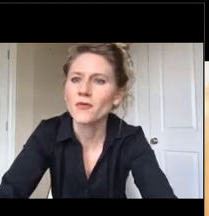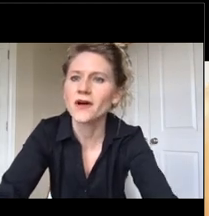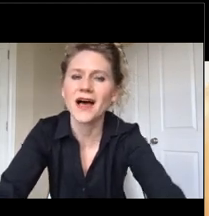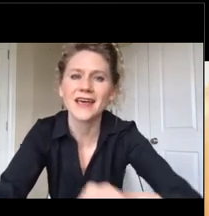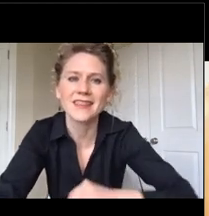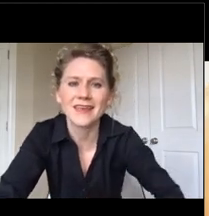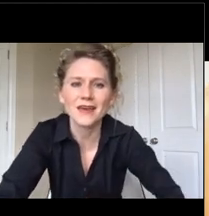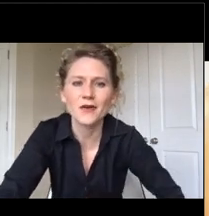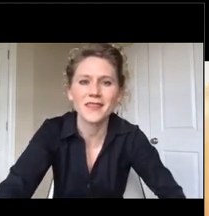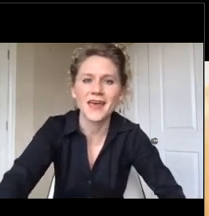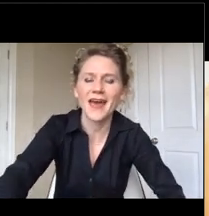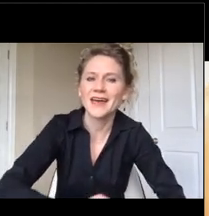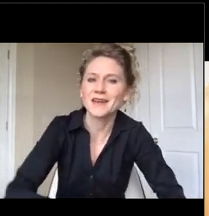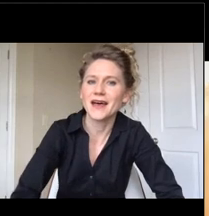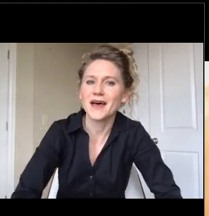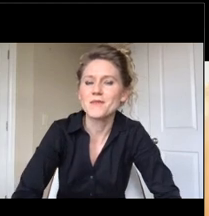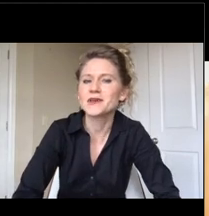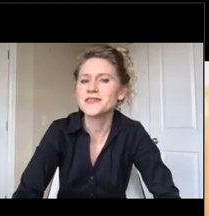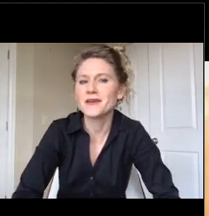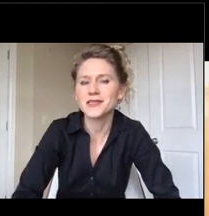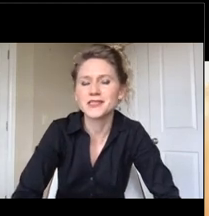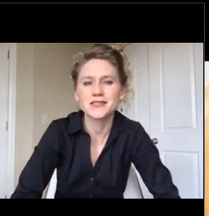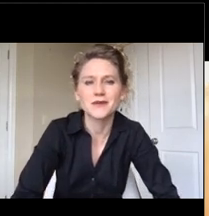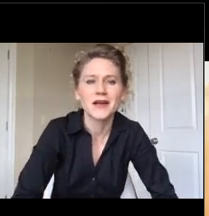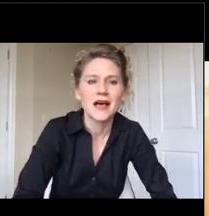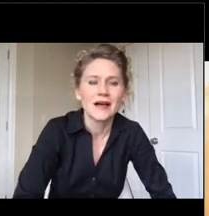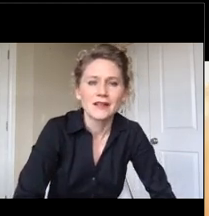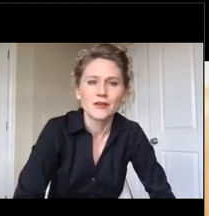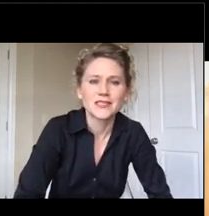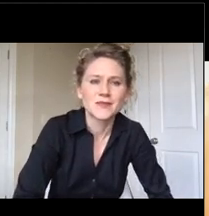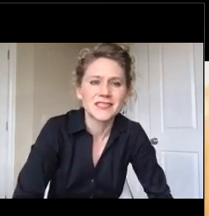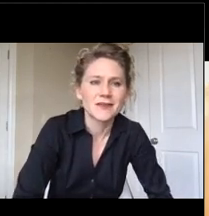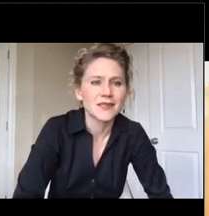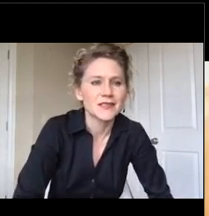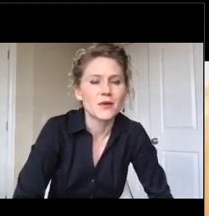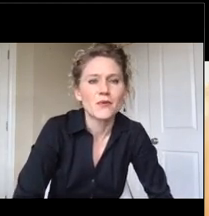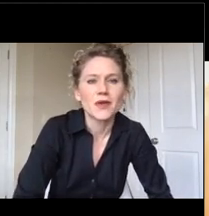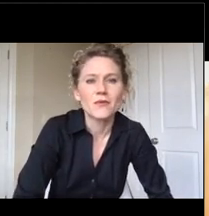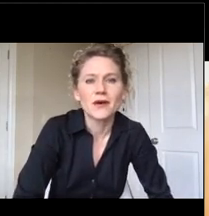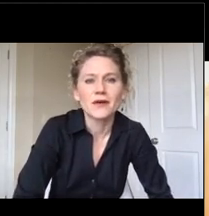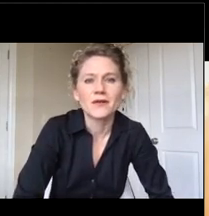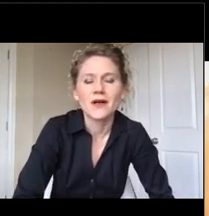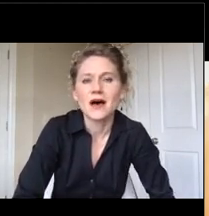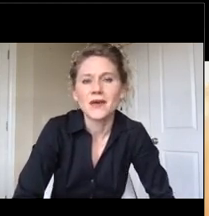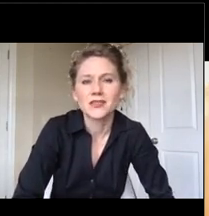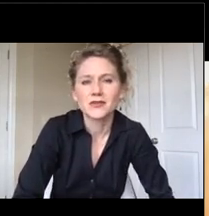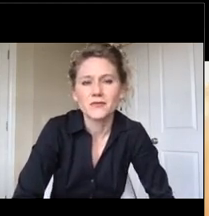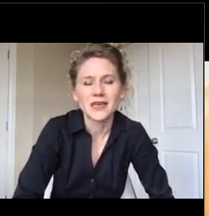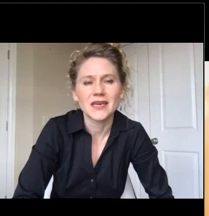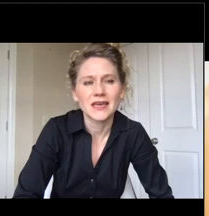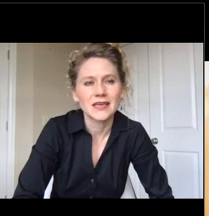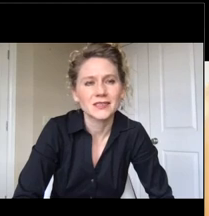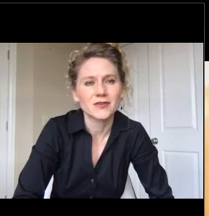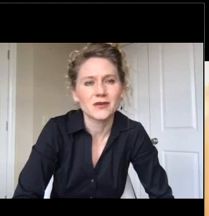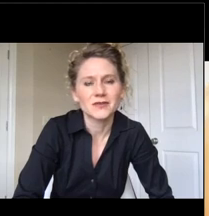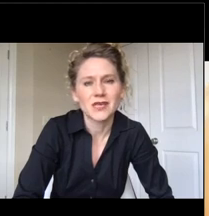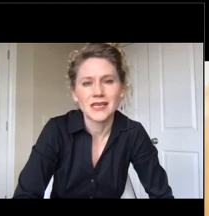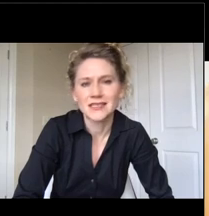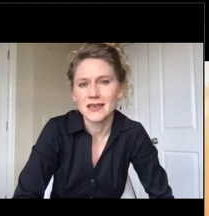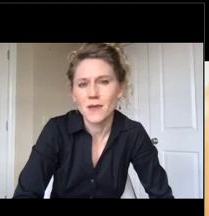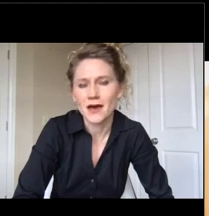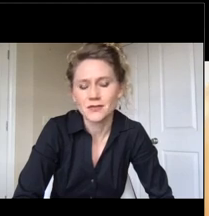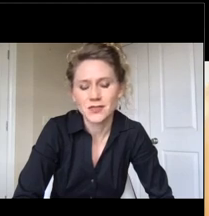Okay, well, I think with that, most of the other questions were a little bit specific, so we will make sure that we answer